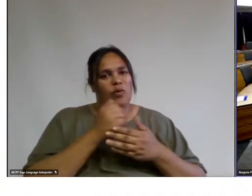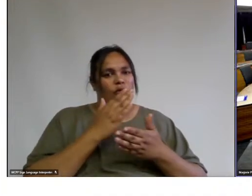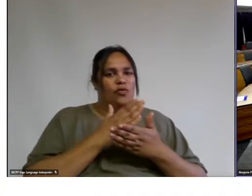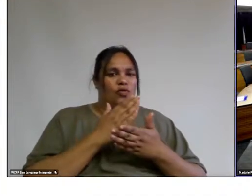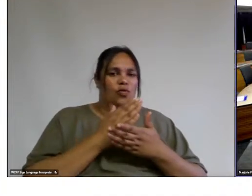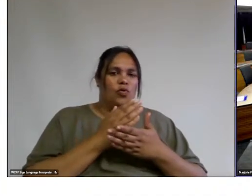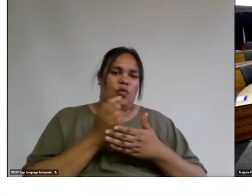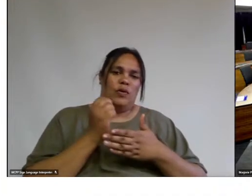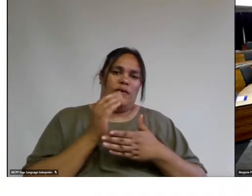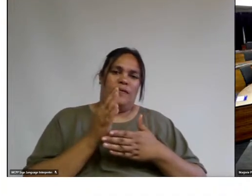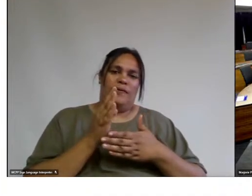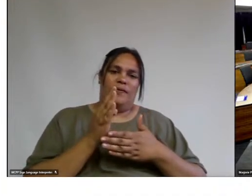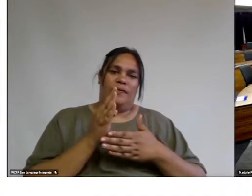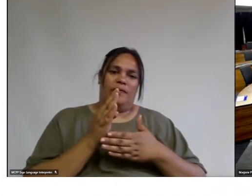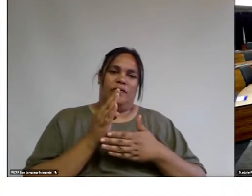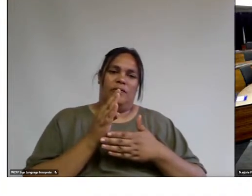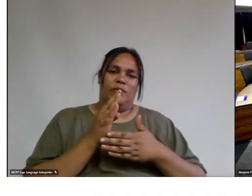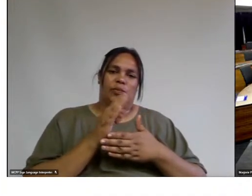know,